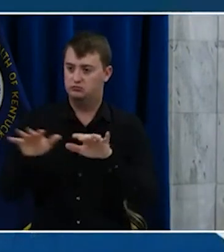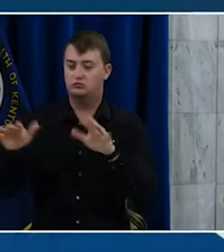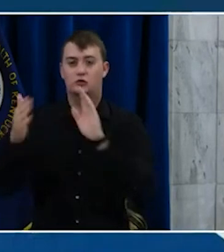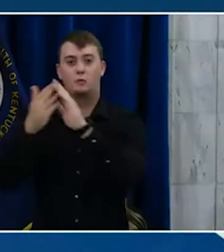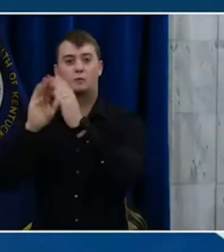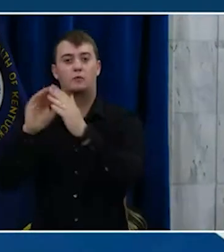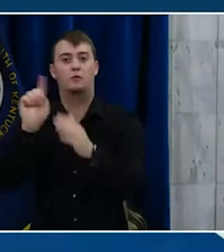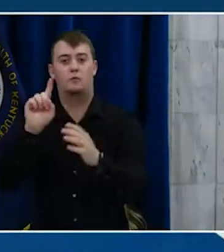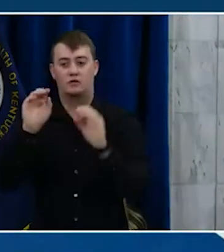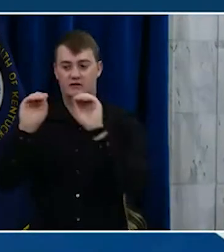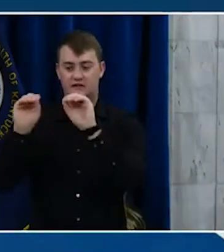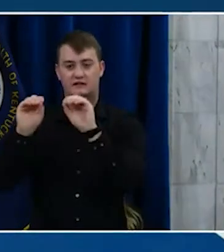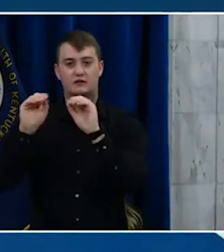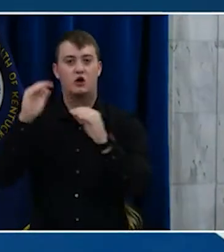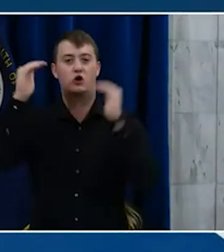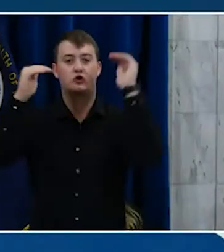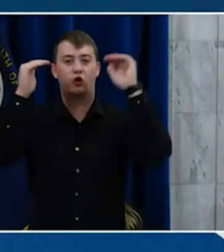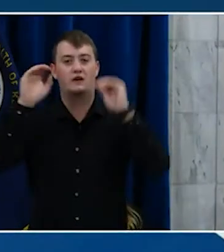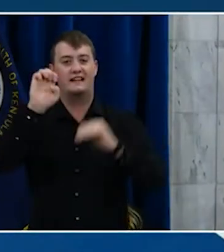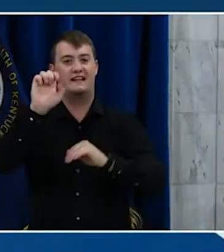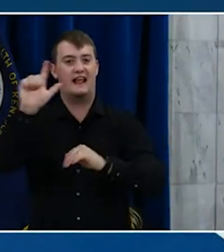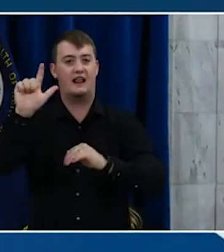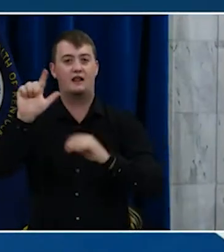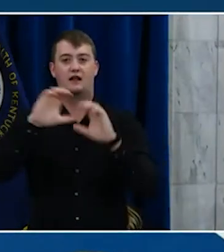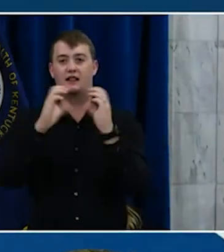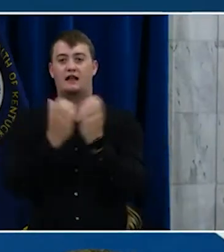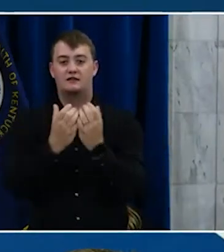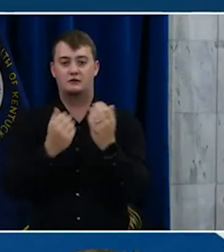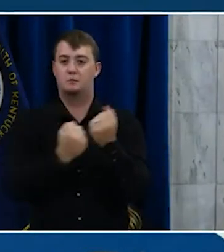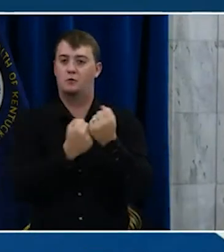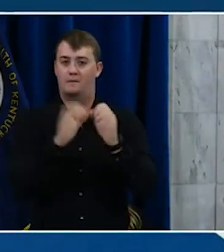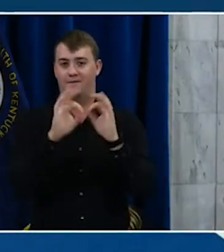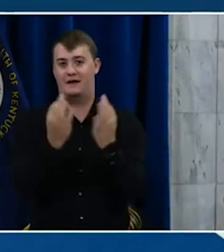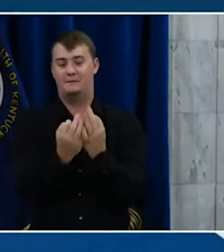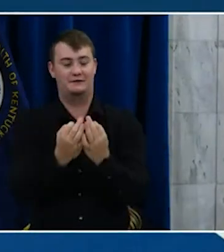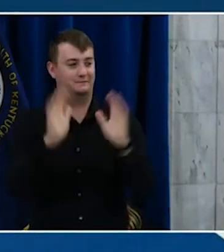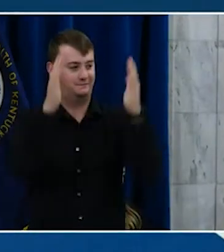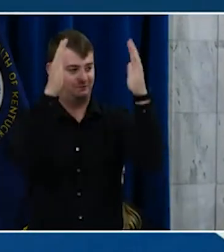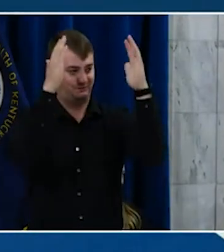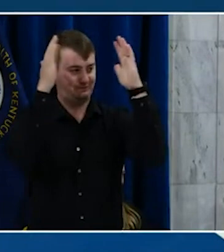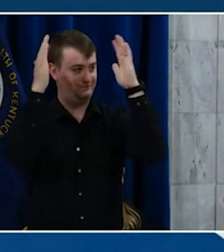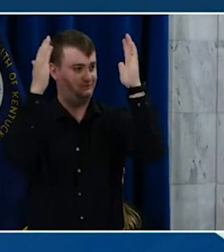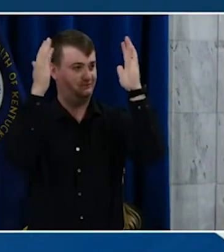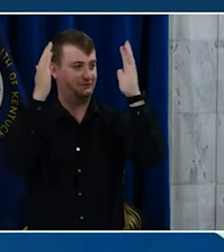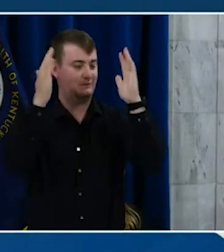now teaches adult EL classes to support families.